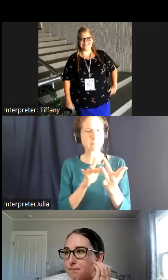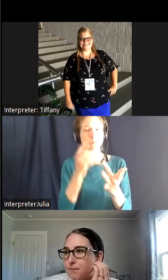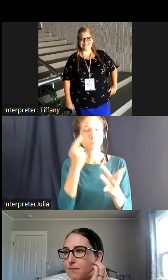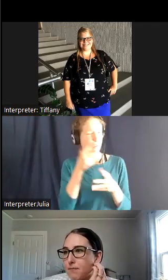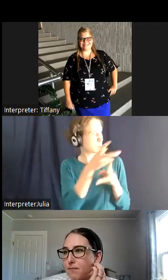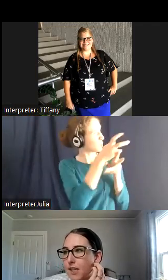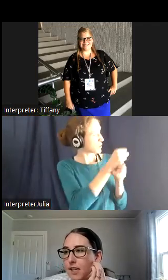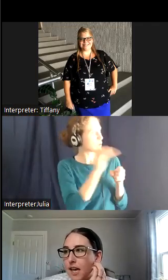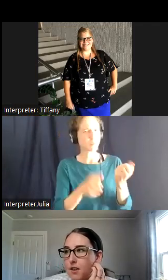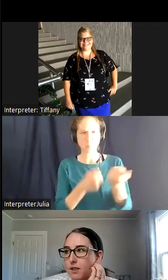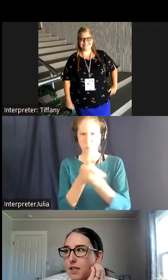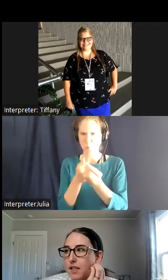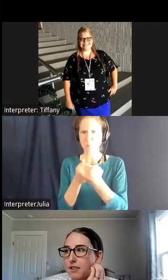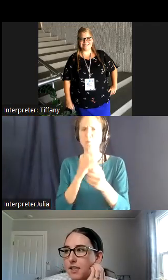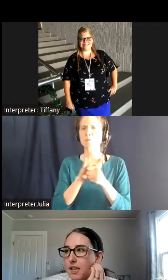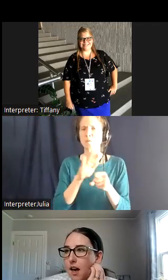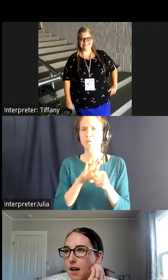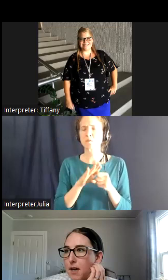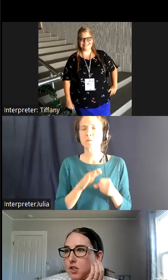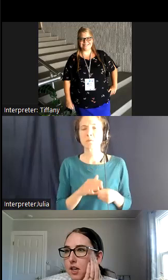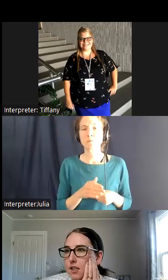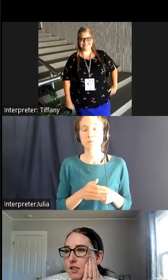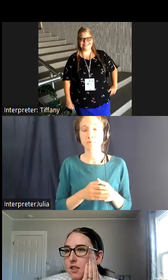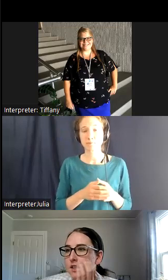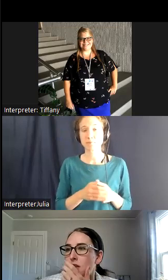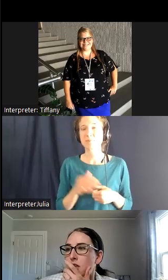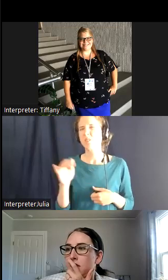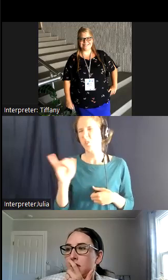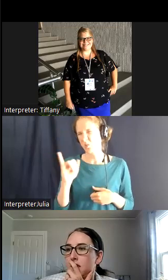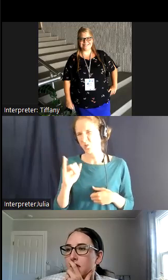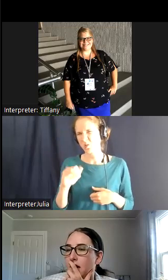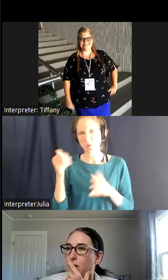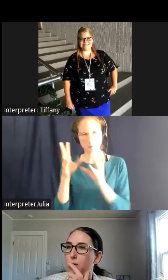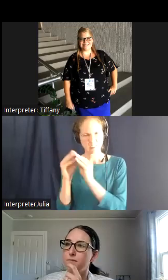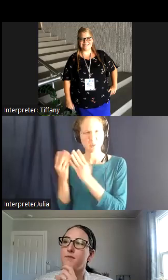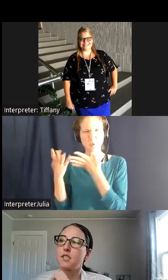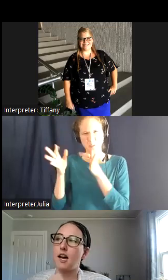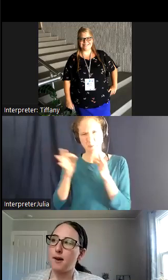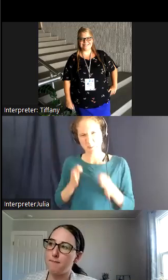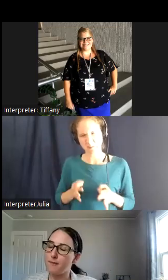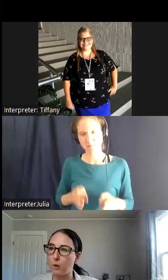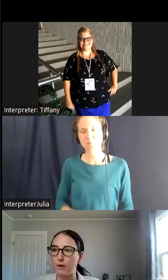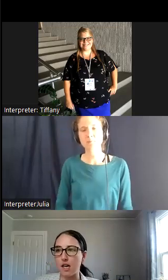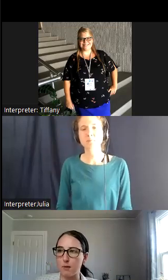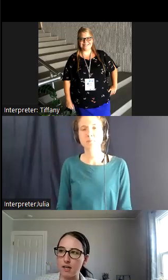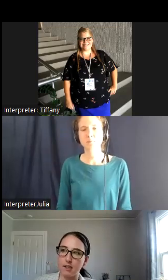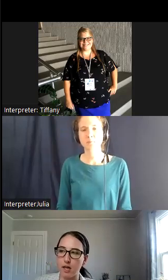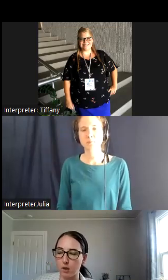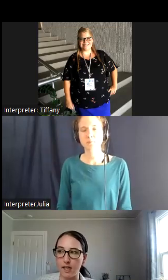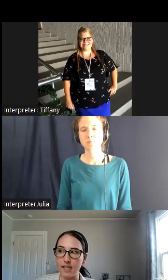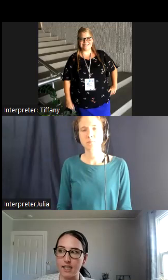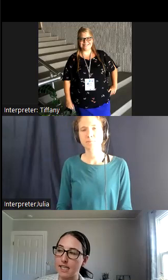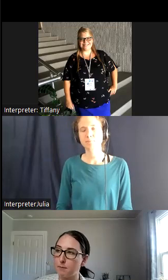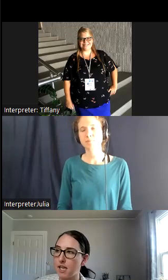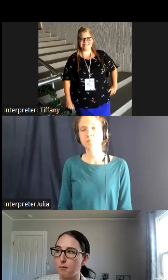And again, those meetings that I mentioned. So when we talk about deliberate